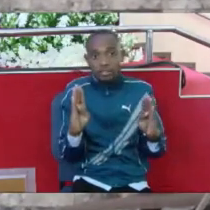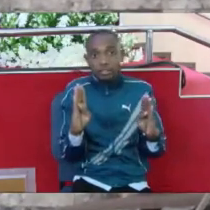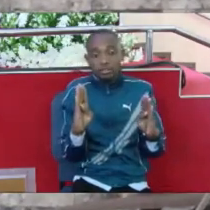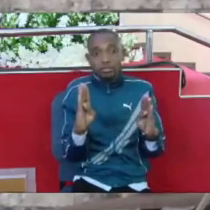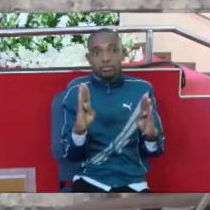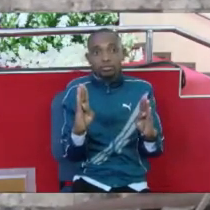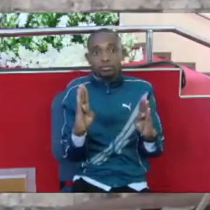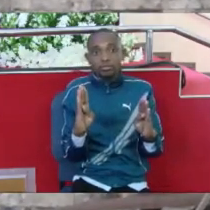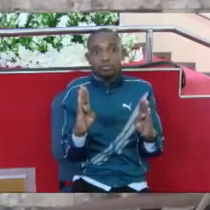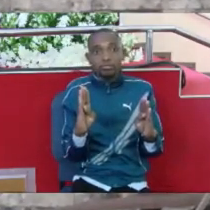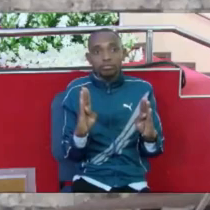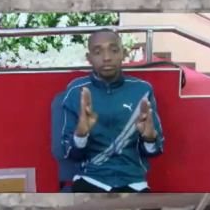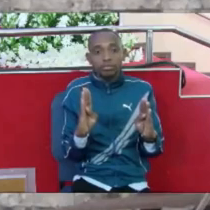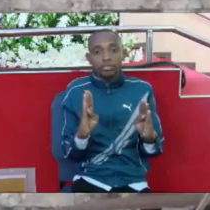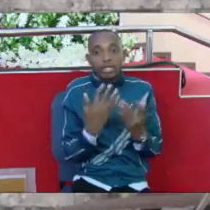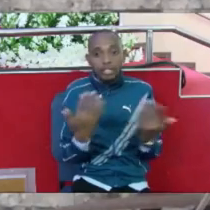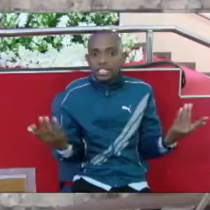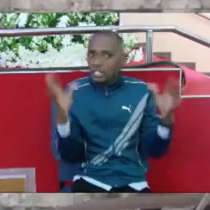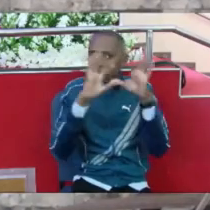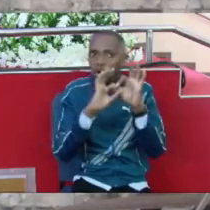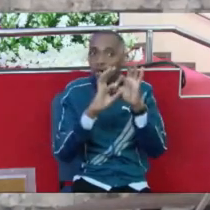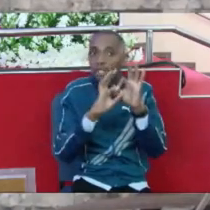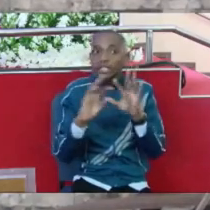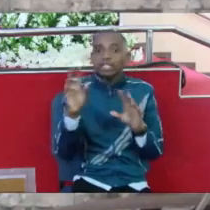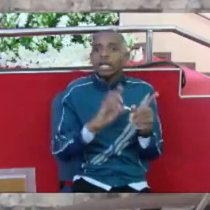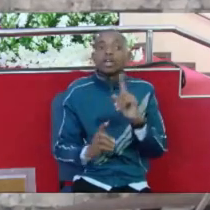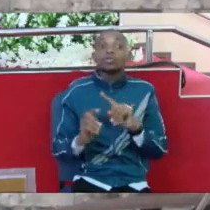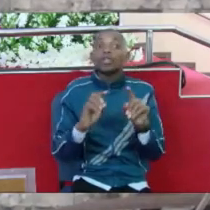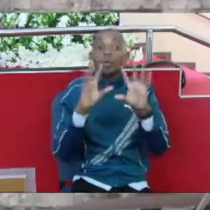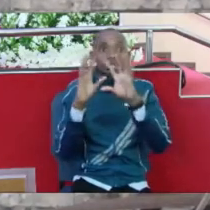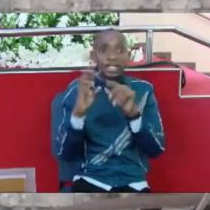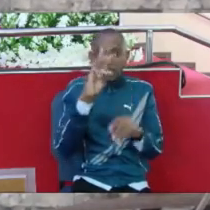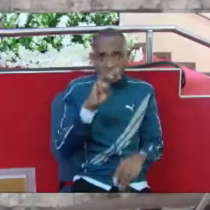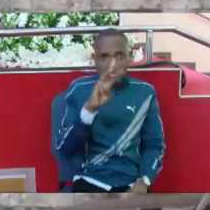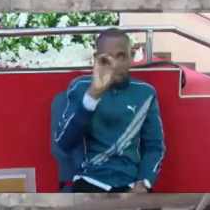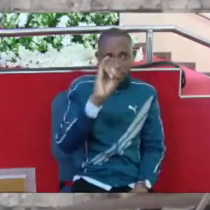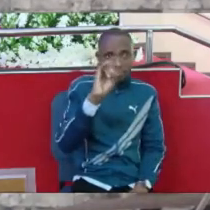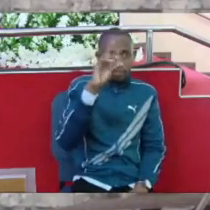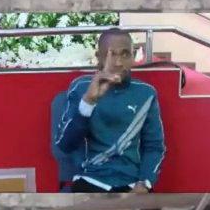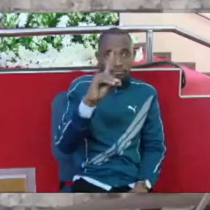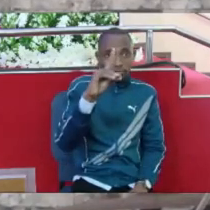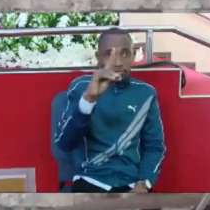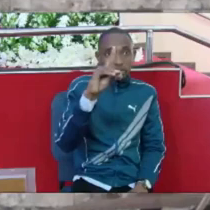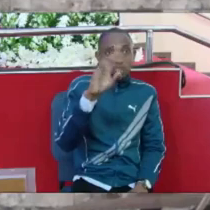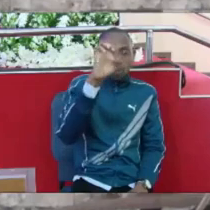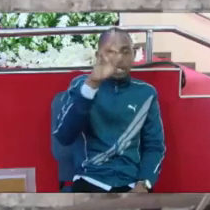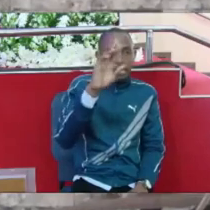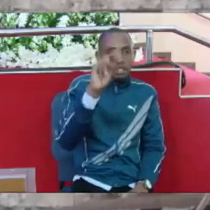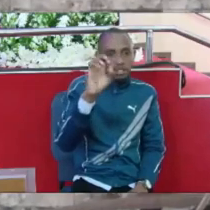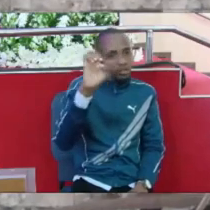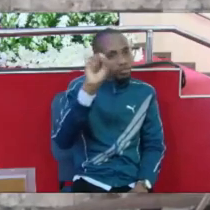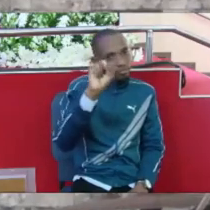Mungu abariki vitu. That are connected to the wilderness experience. Ambayo inahusika na in your life. Maisha ni mwako. Dress